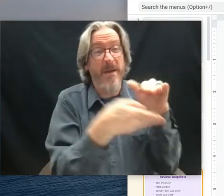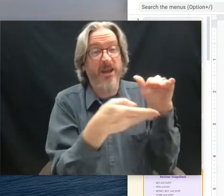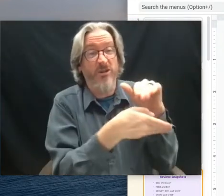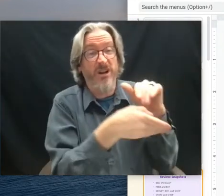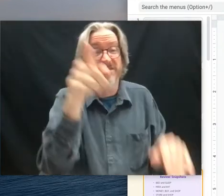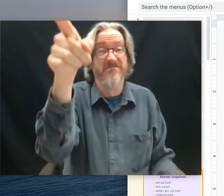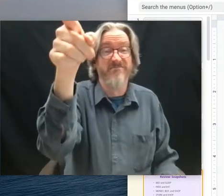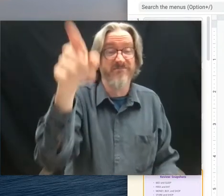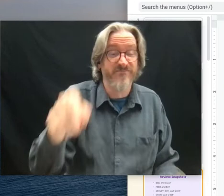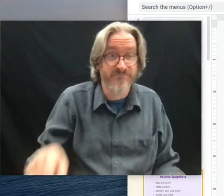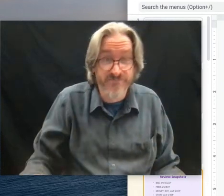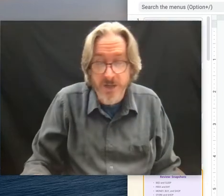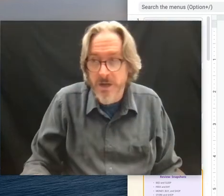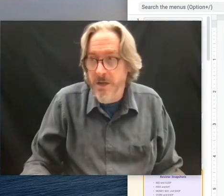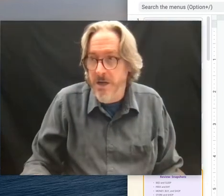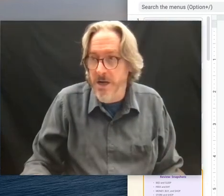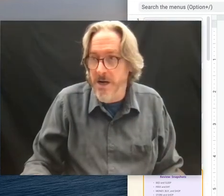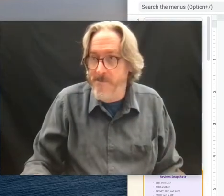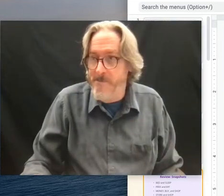going to the bakery,